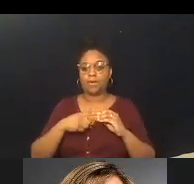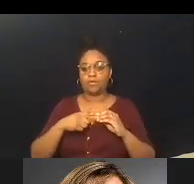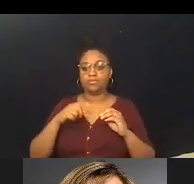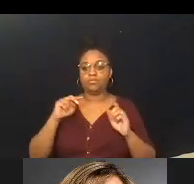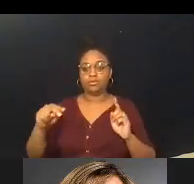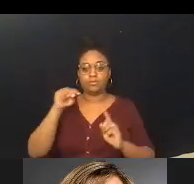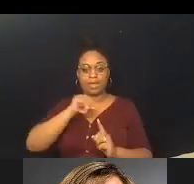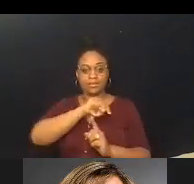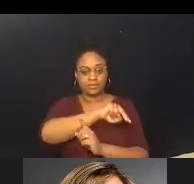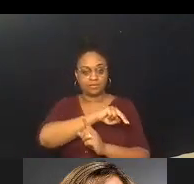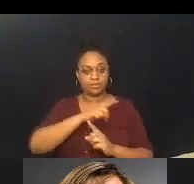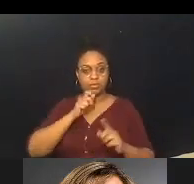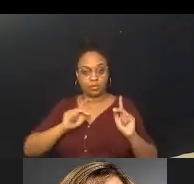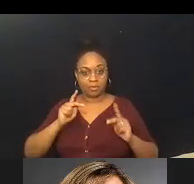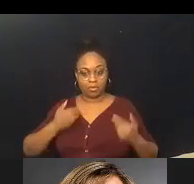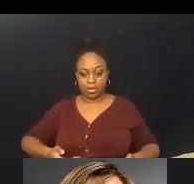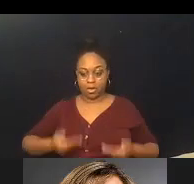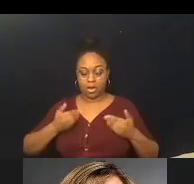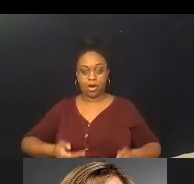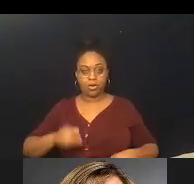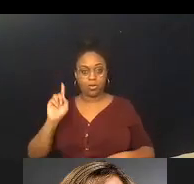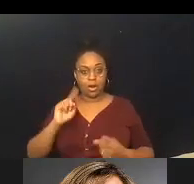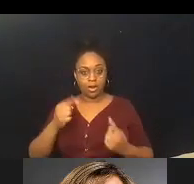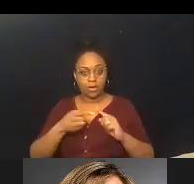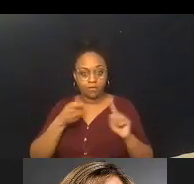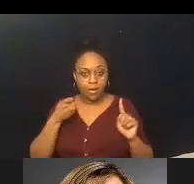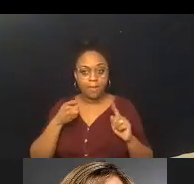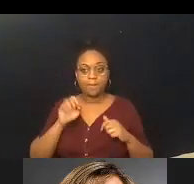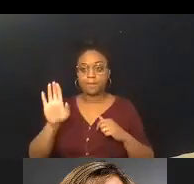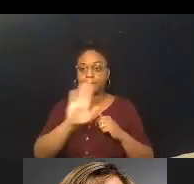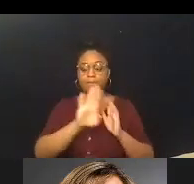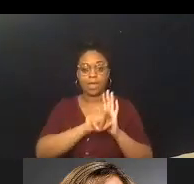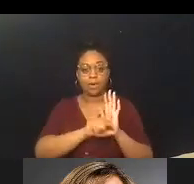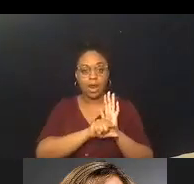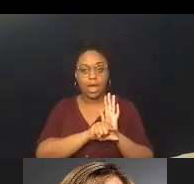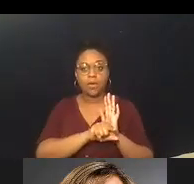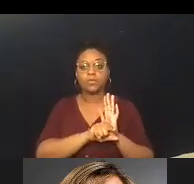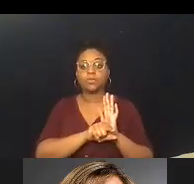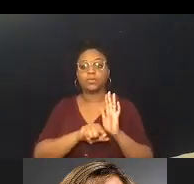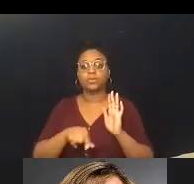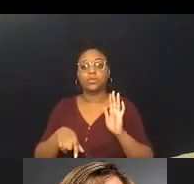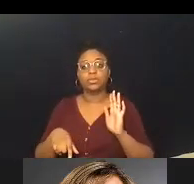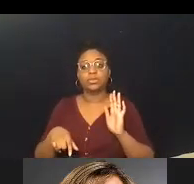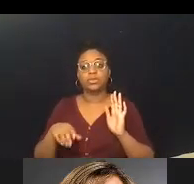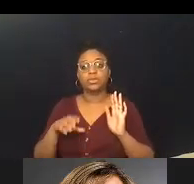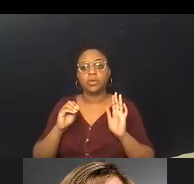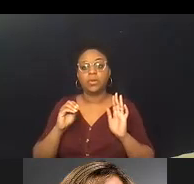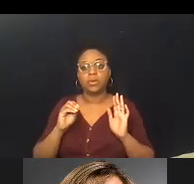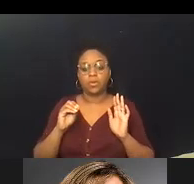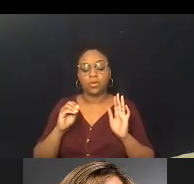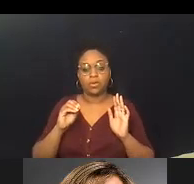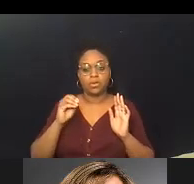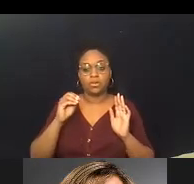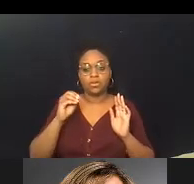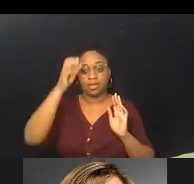who people are, where they come from, their background. And it definitely has changed. The idea of diversity